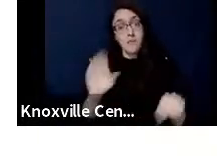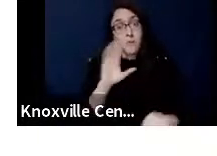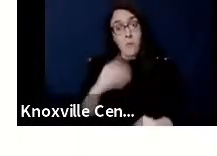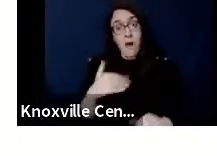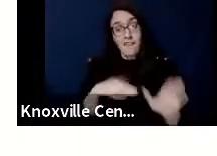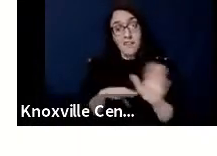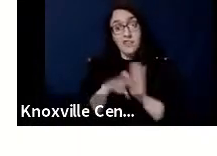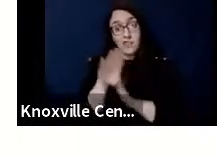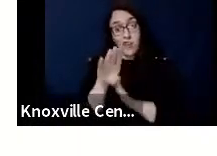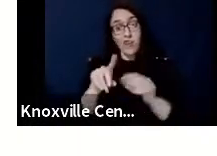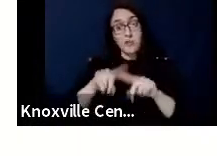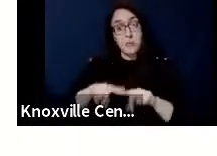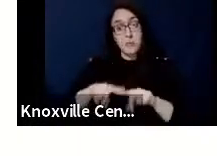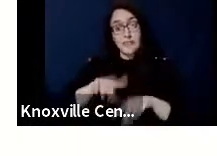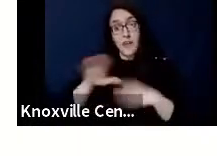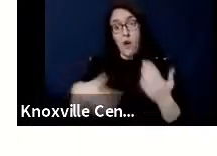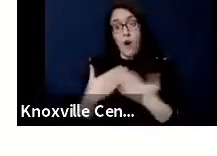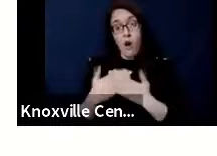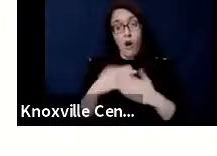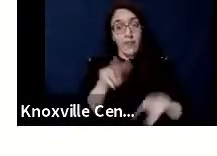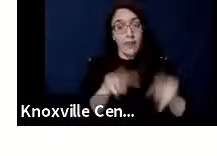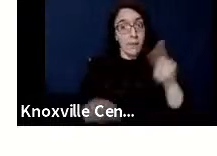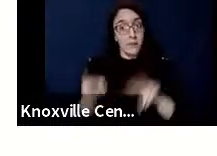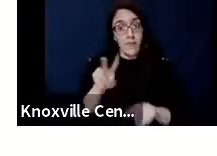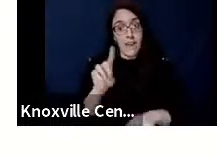based on all the observational data we have so far.